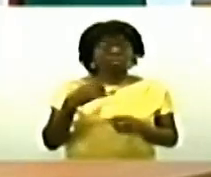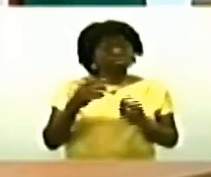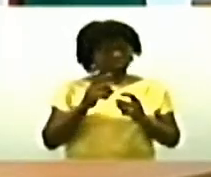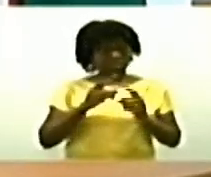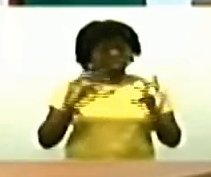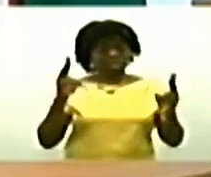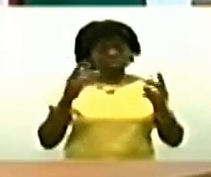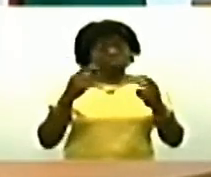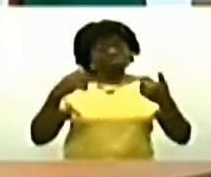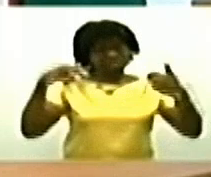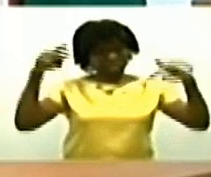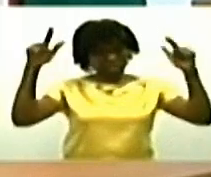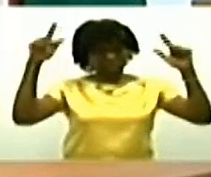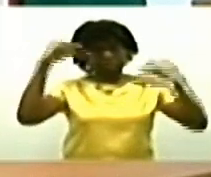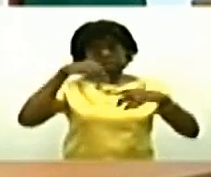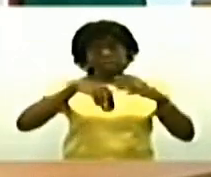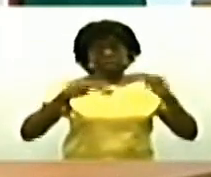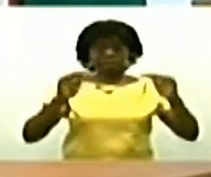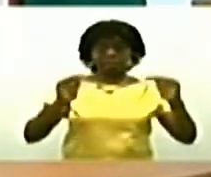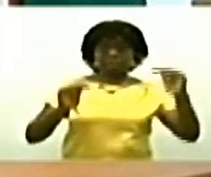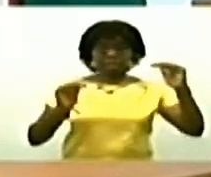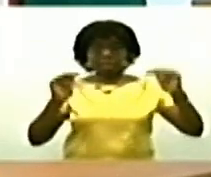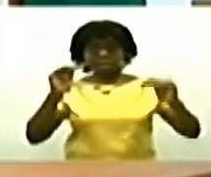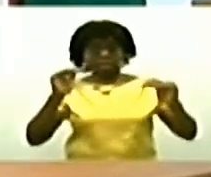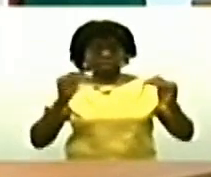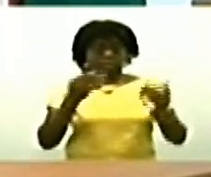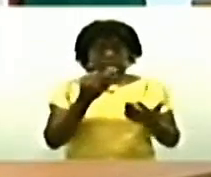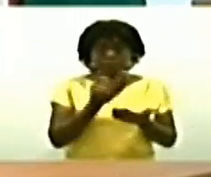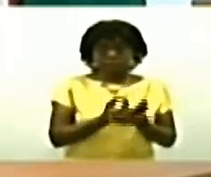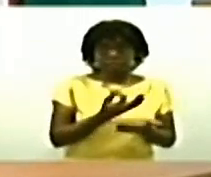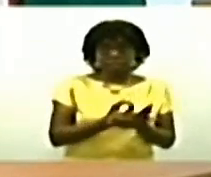successful in balancing the fiscal